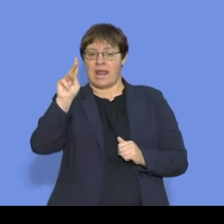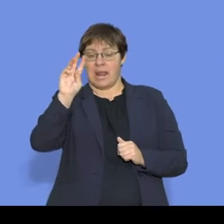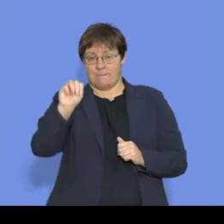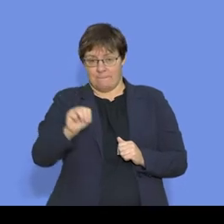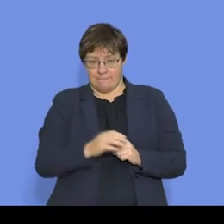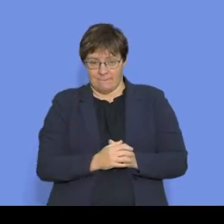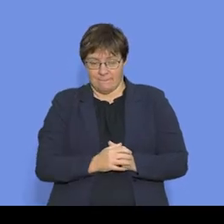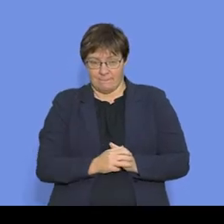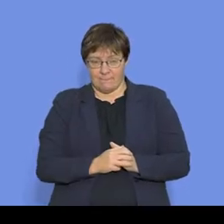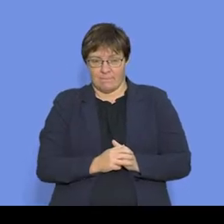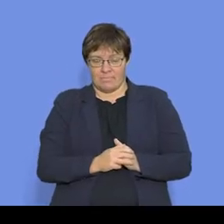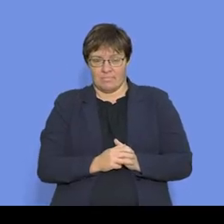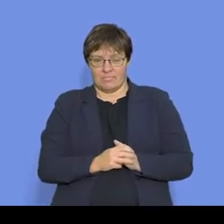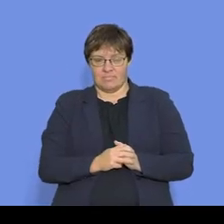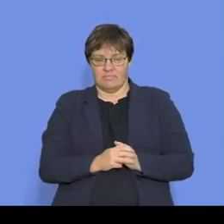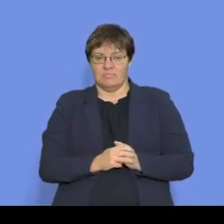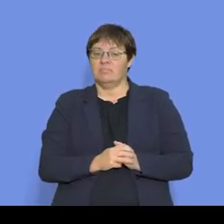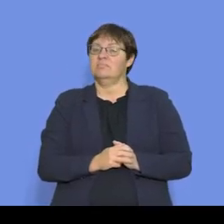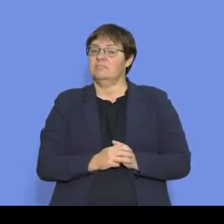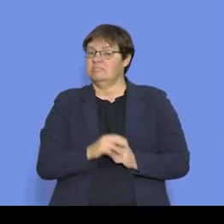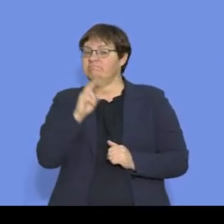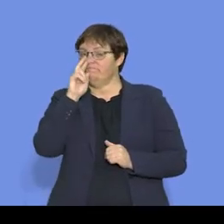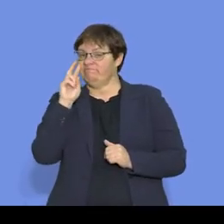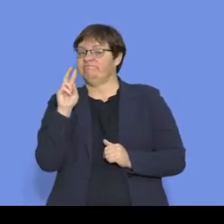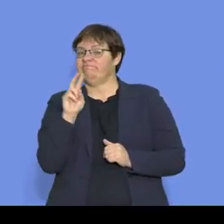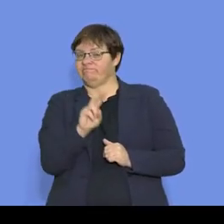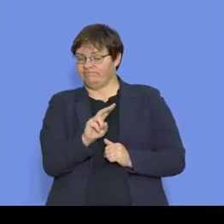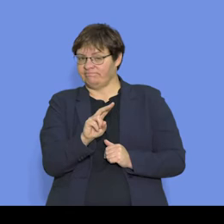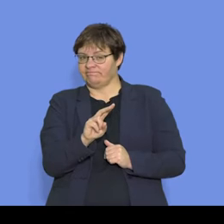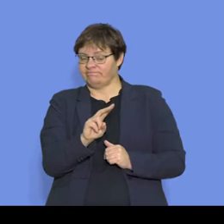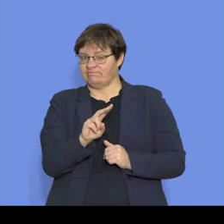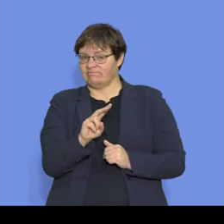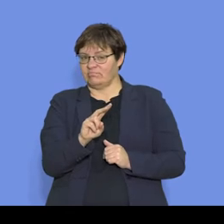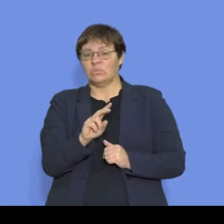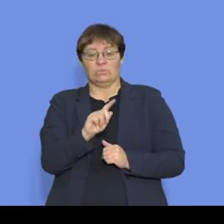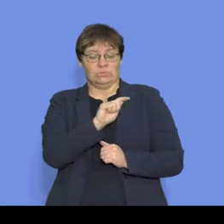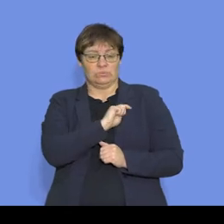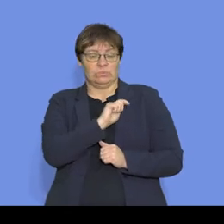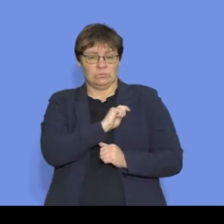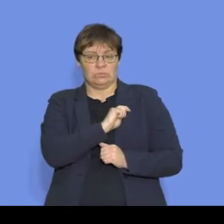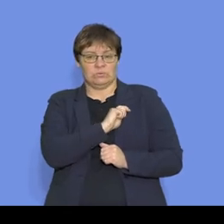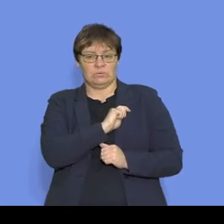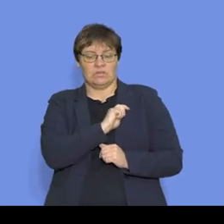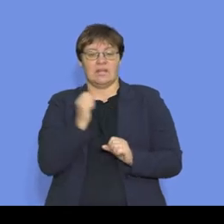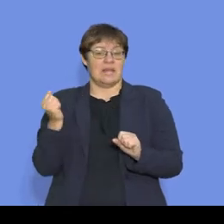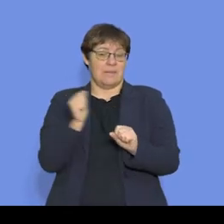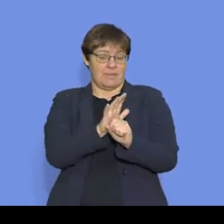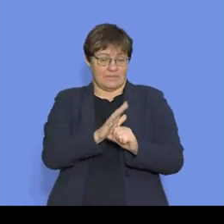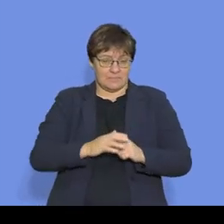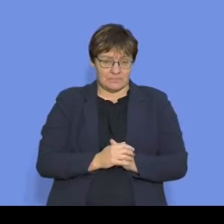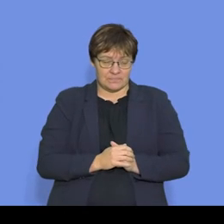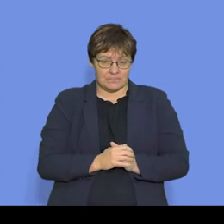kilometers across. And you can see from the look of it, it's definitely an impact